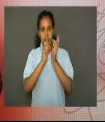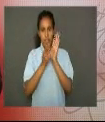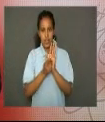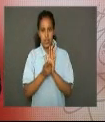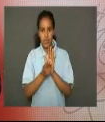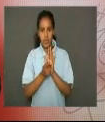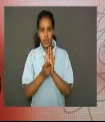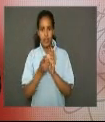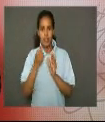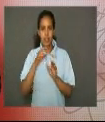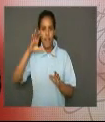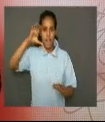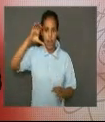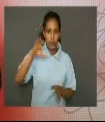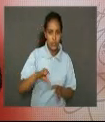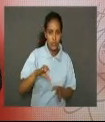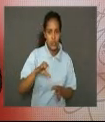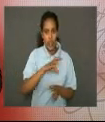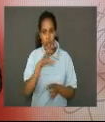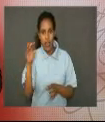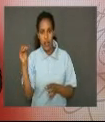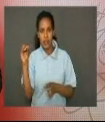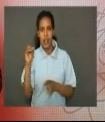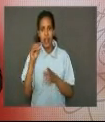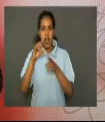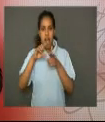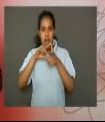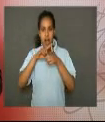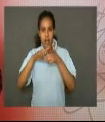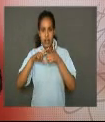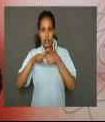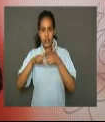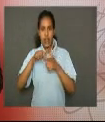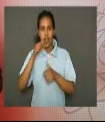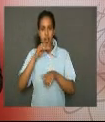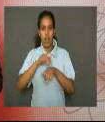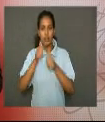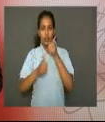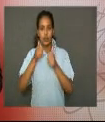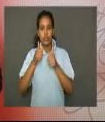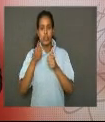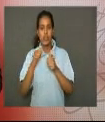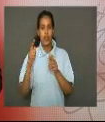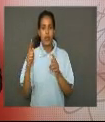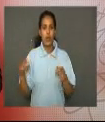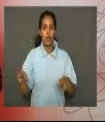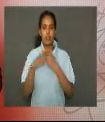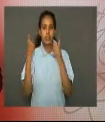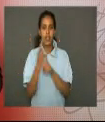as the force and angle at which the collision takes